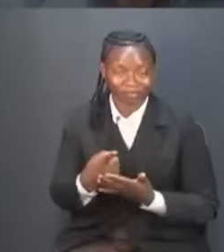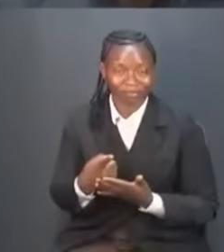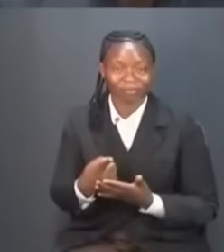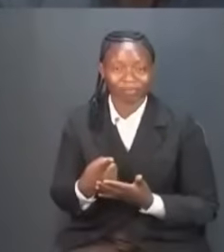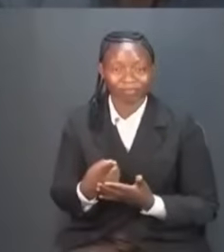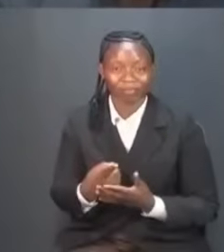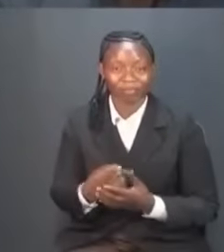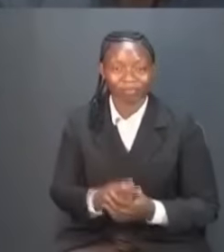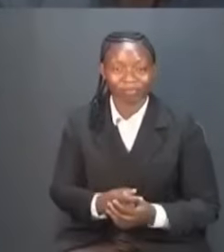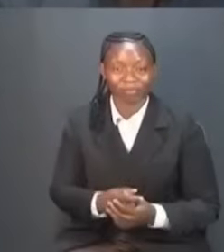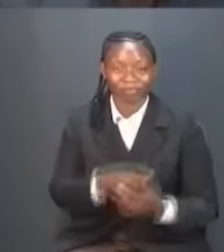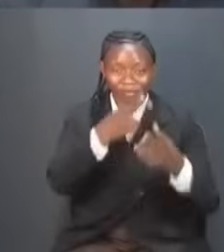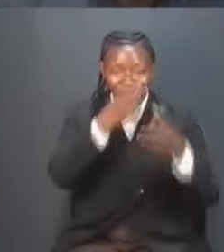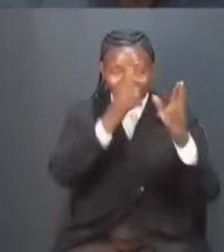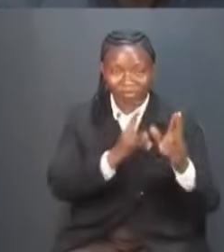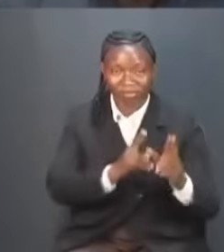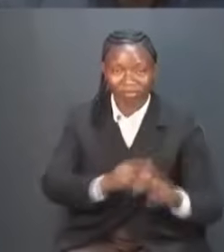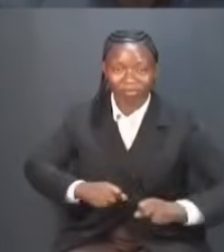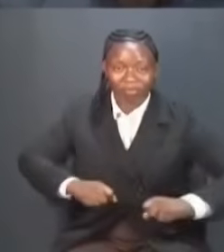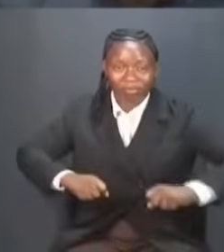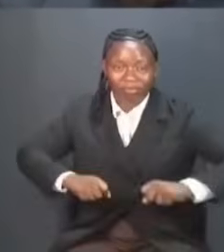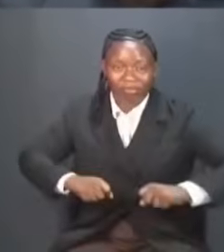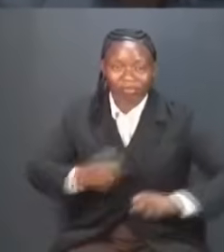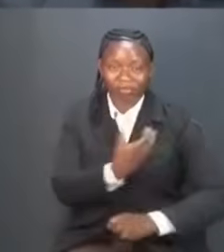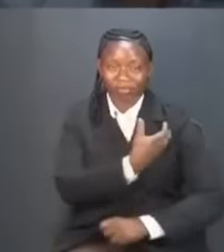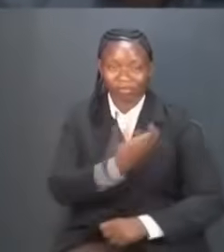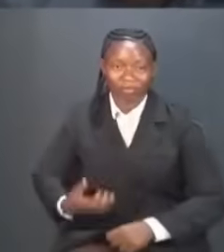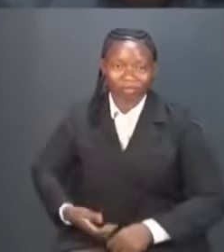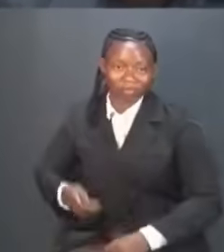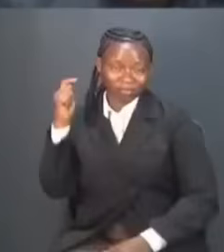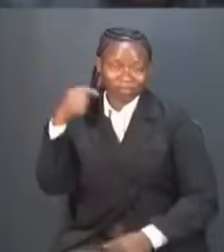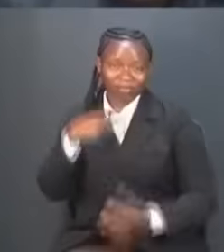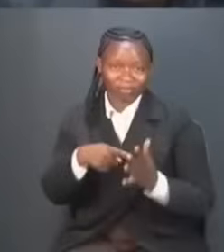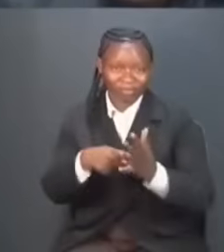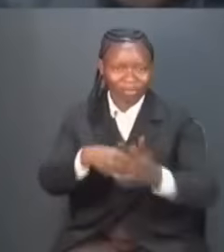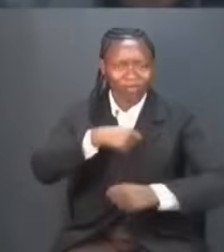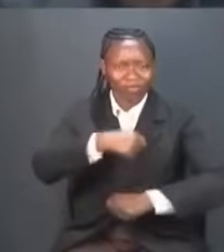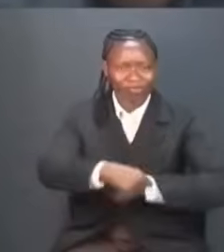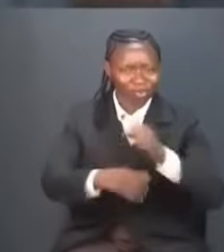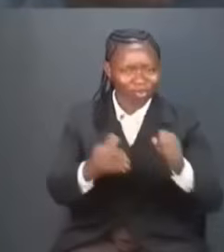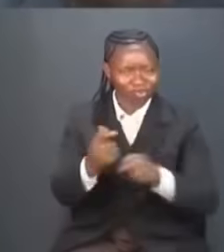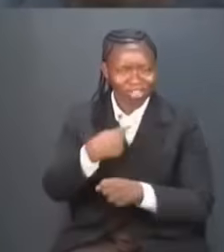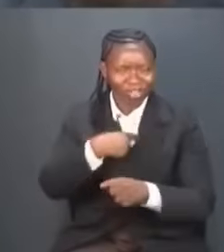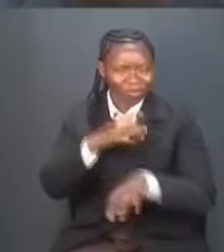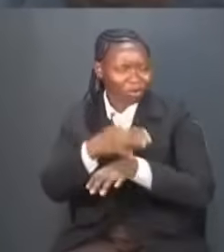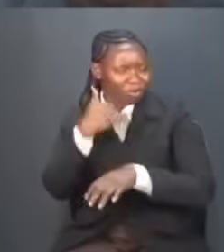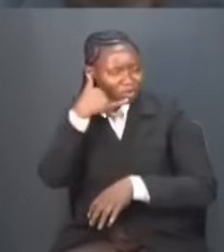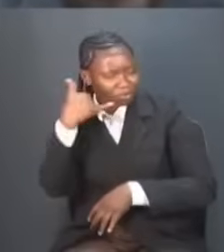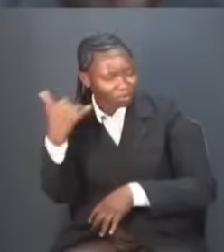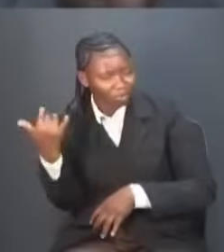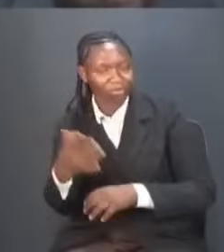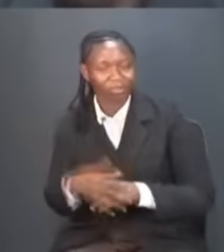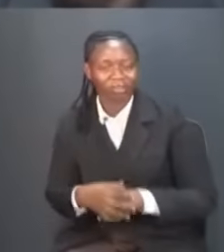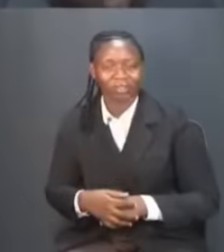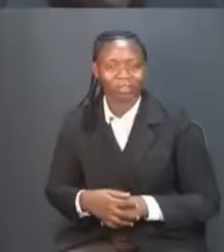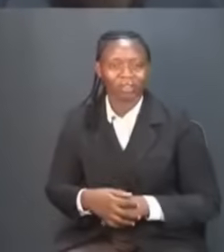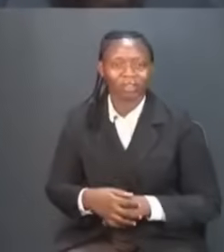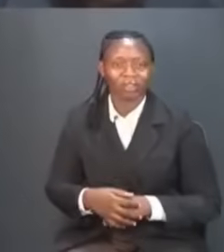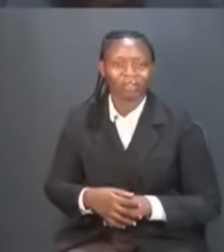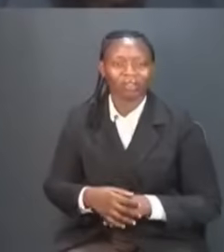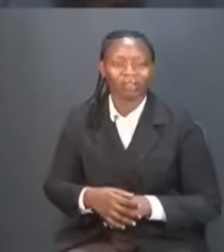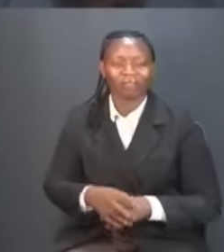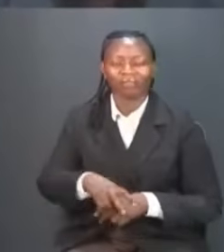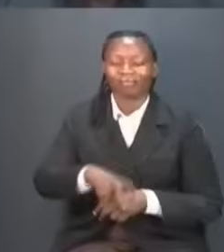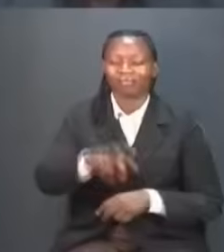the Honorable Chief Whip indicated to me that he's been struggling to get me on phone because I've been on the